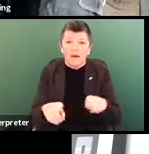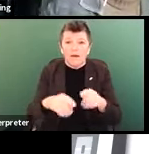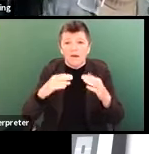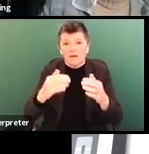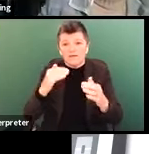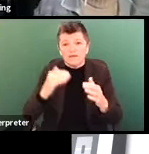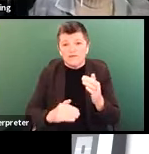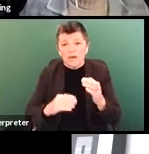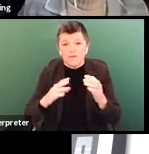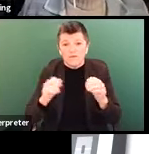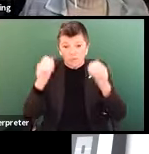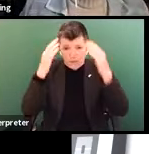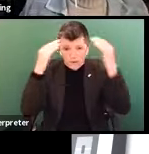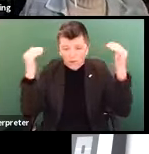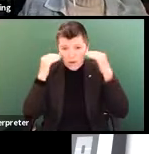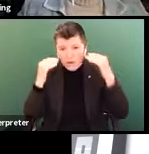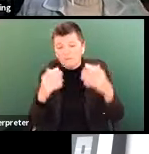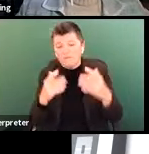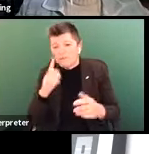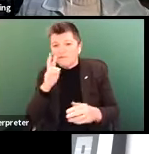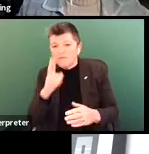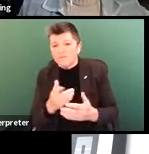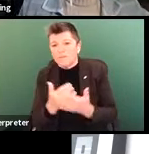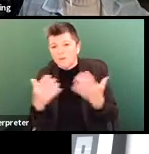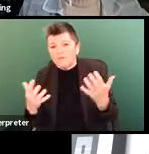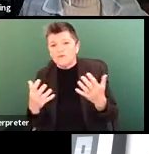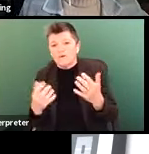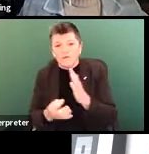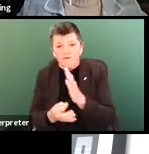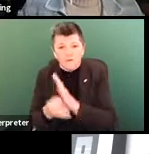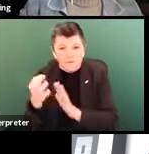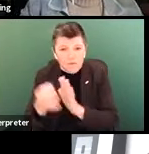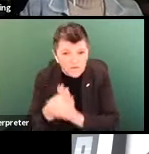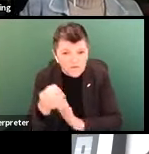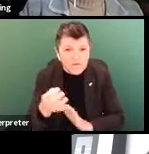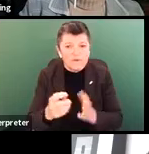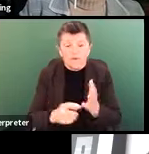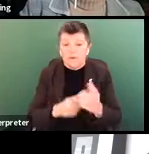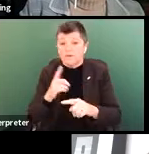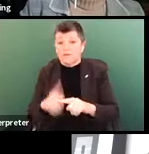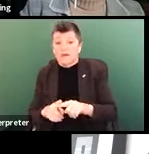lots of improvement in tax